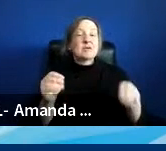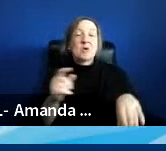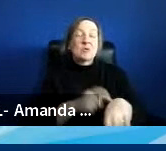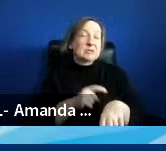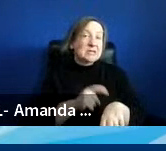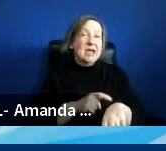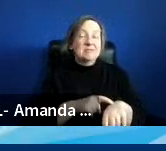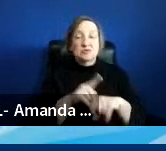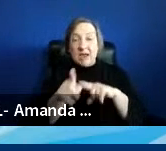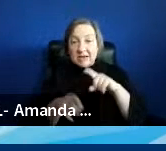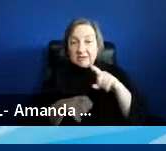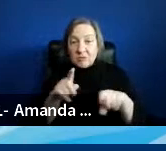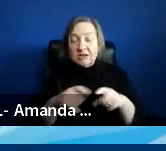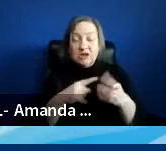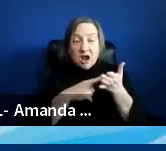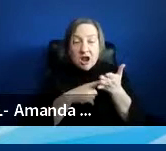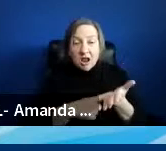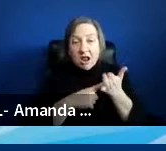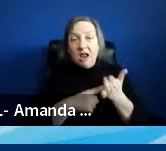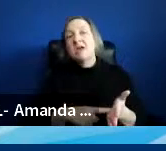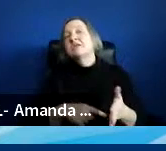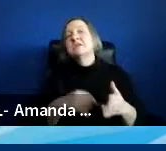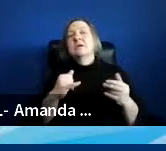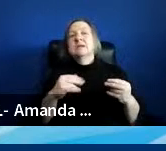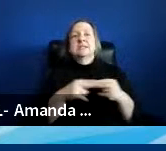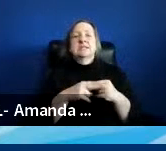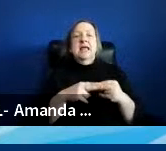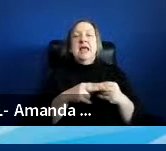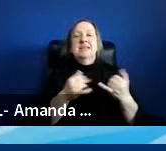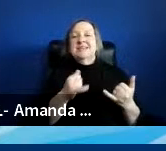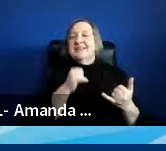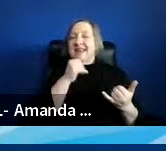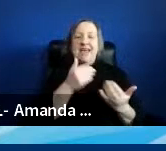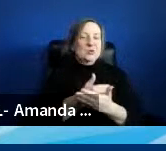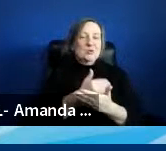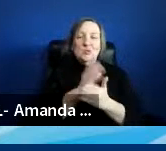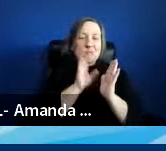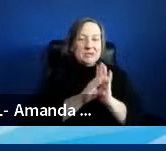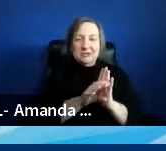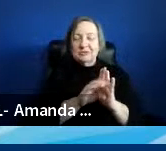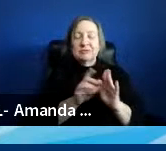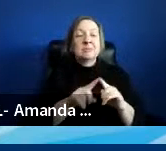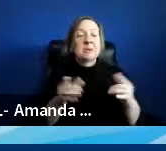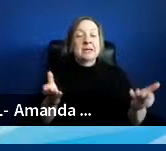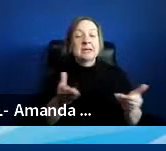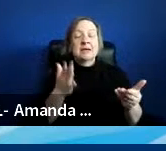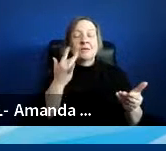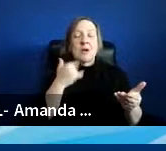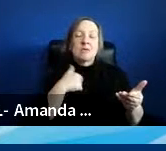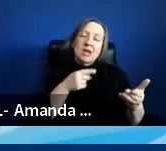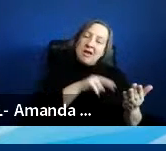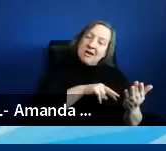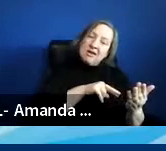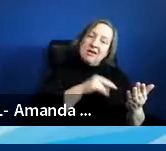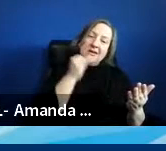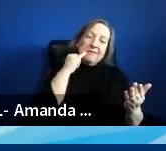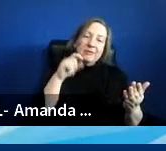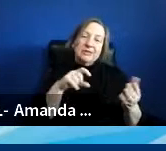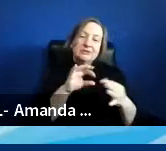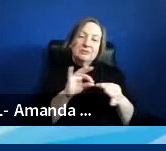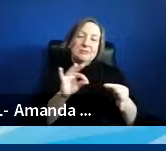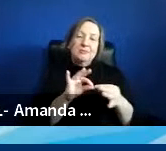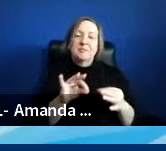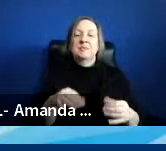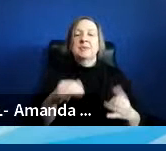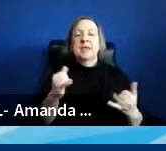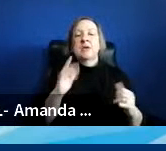have a dialogue. The set of slides that are here are not new slides, but they're here so that we can go back and reference them if we need to. But I'm going to